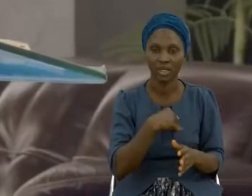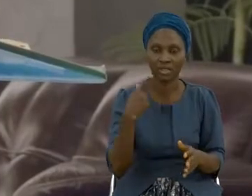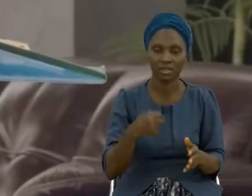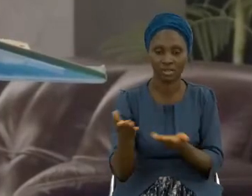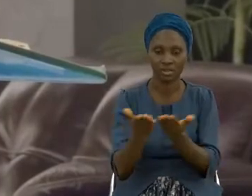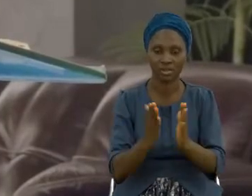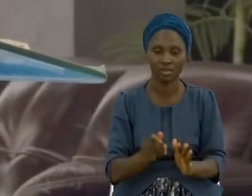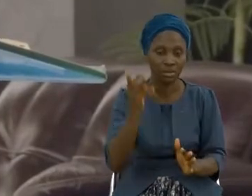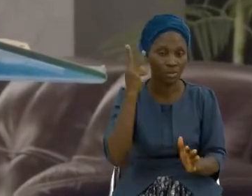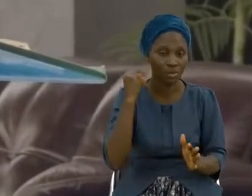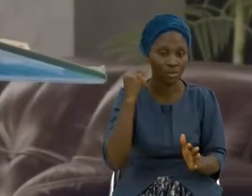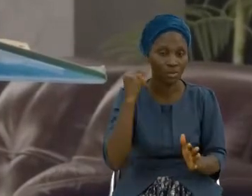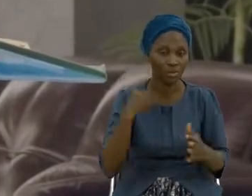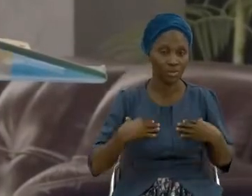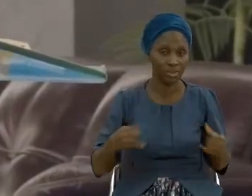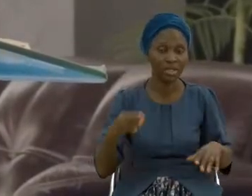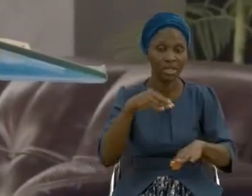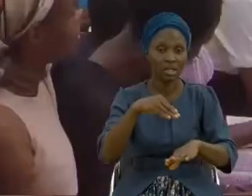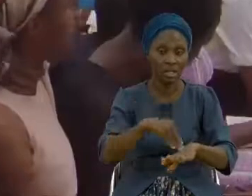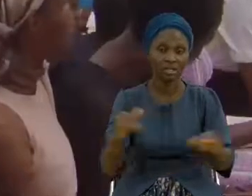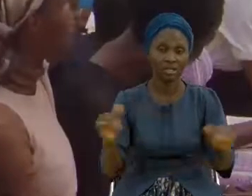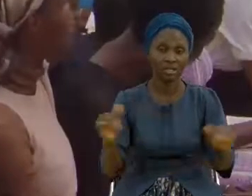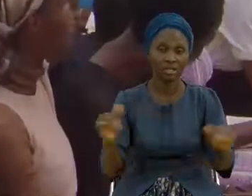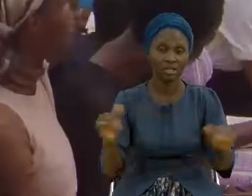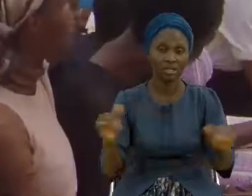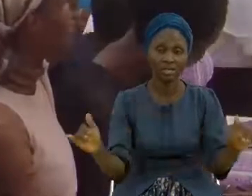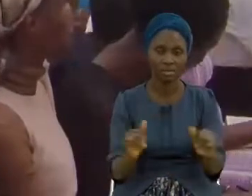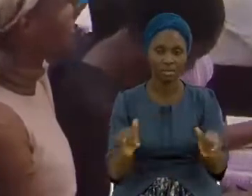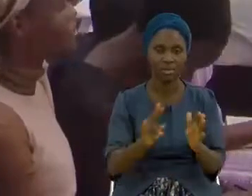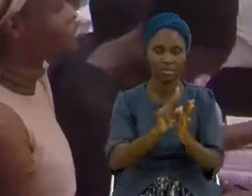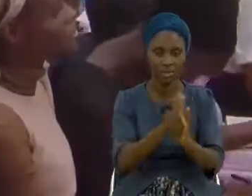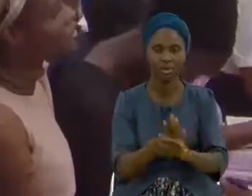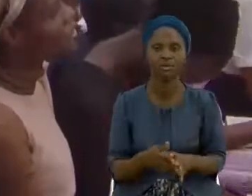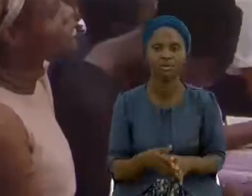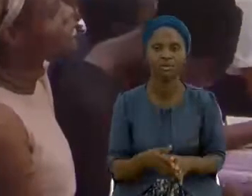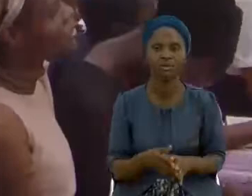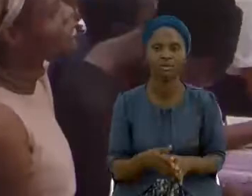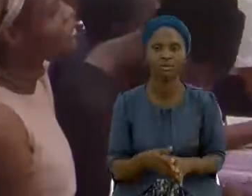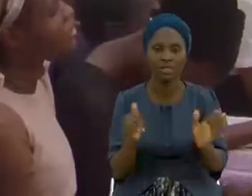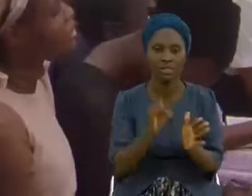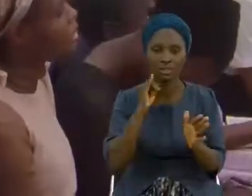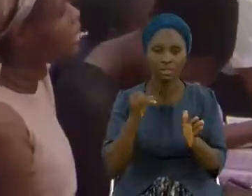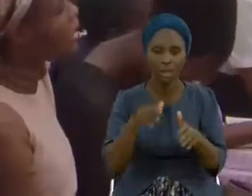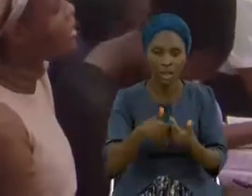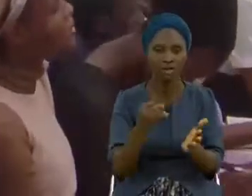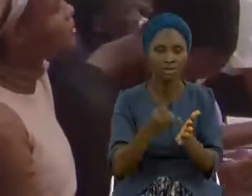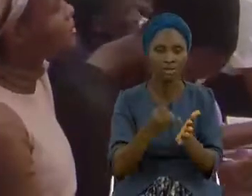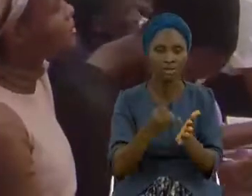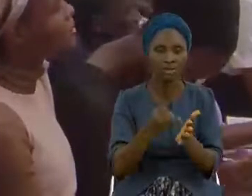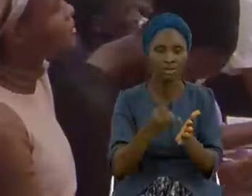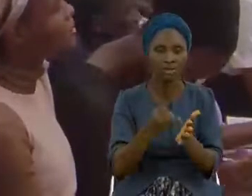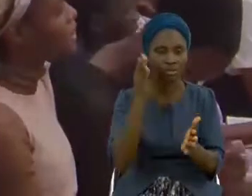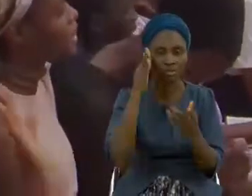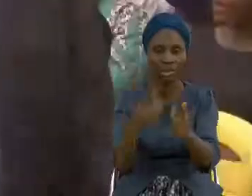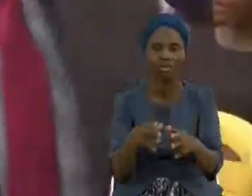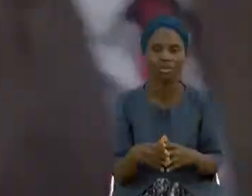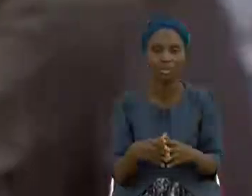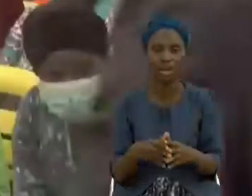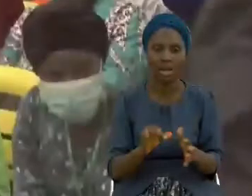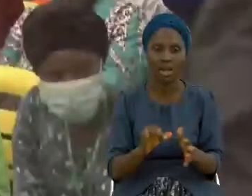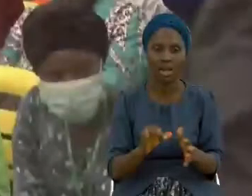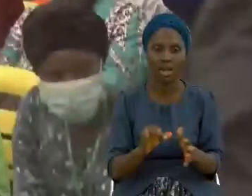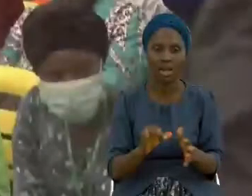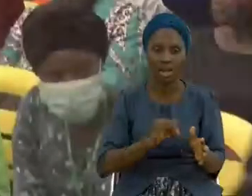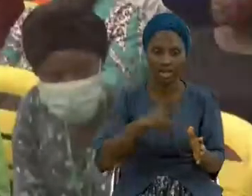hour that's the way it will happen to you i say that's the way it will happen to you